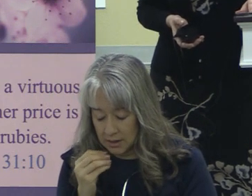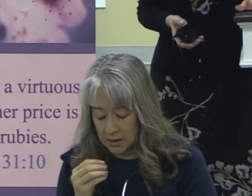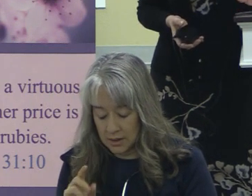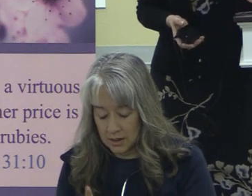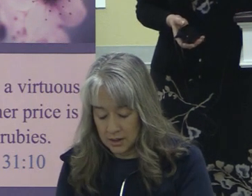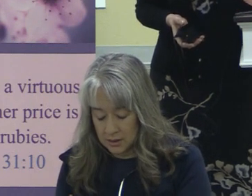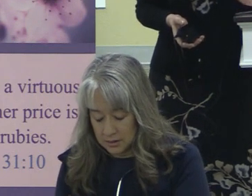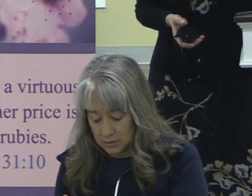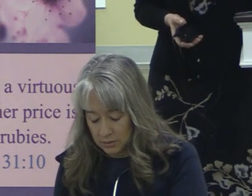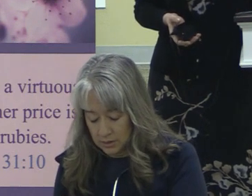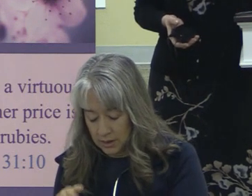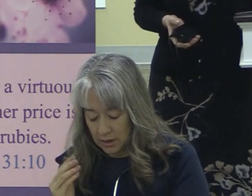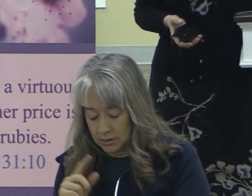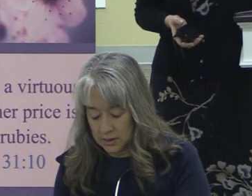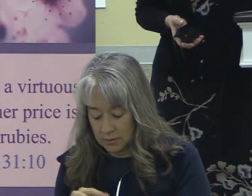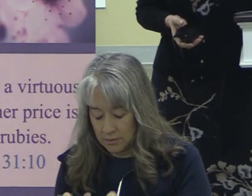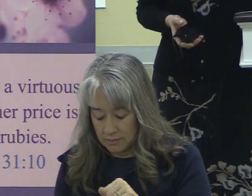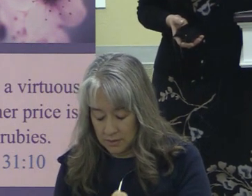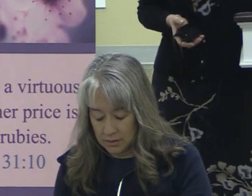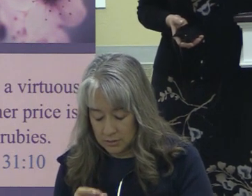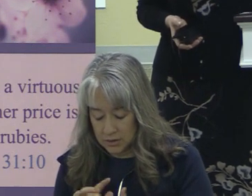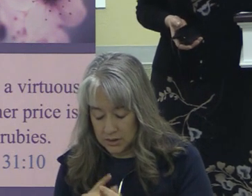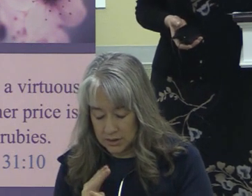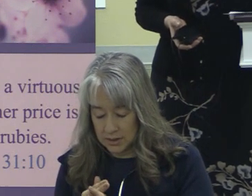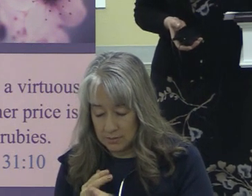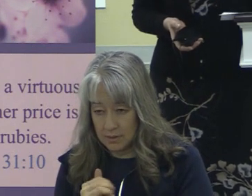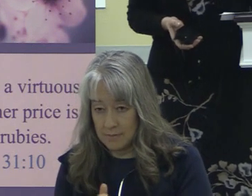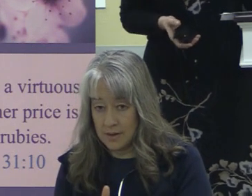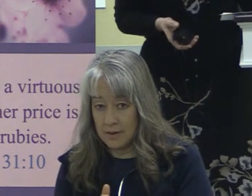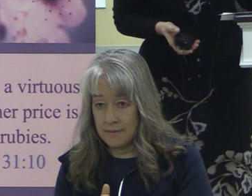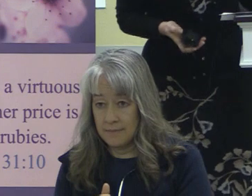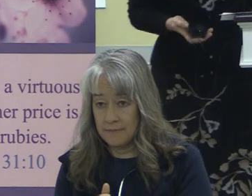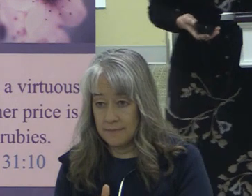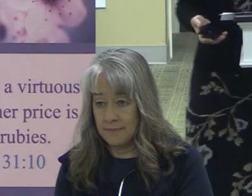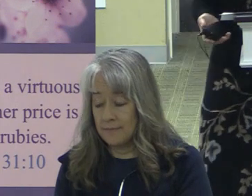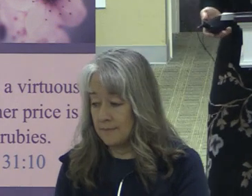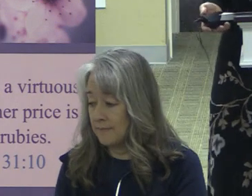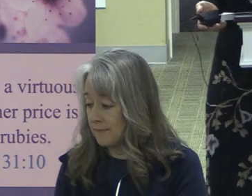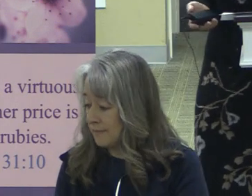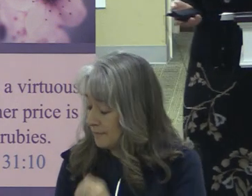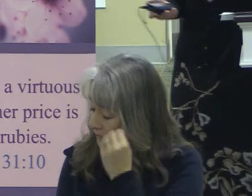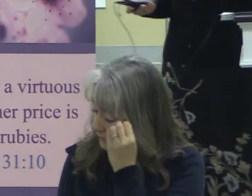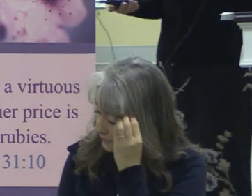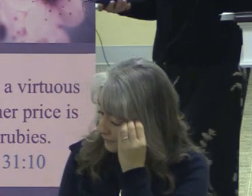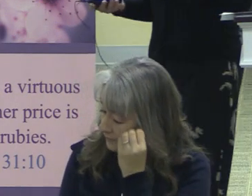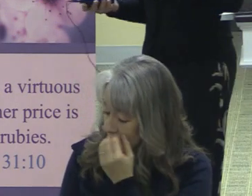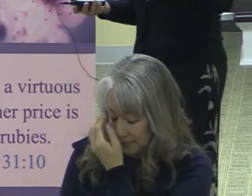as well as our time of fellowship. In Jesus' name, amen.